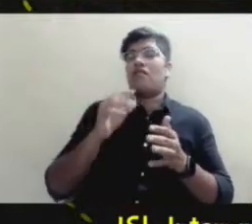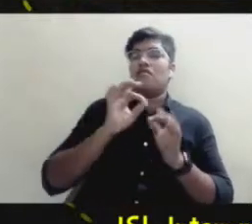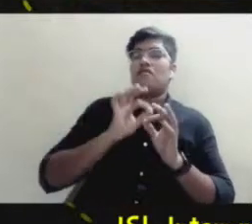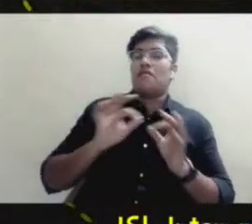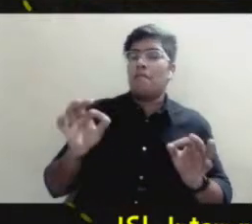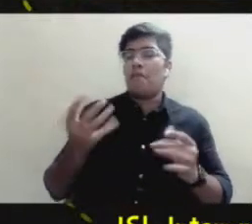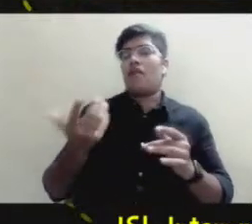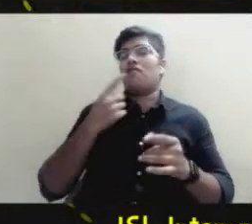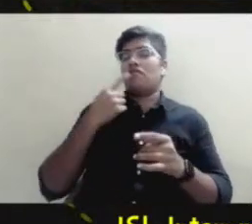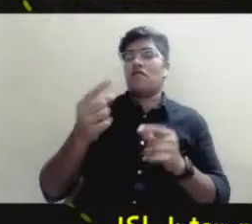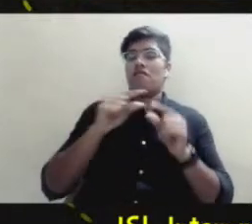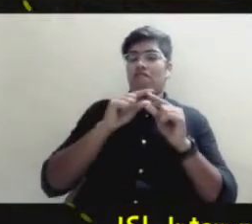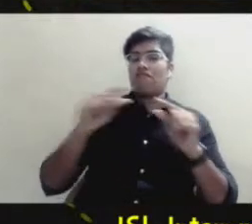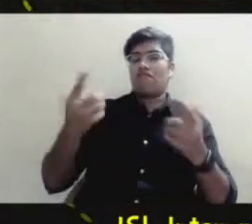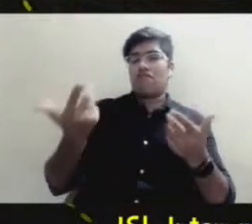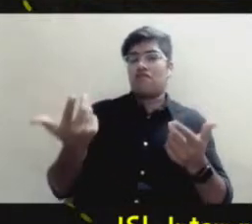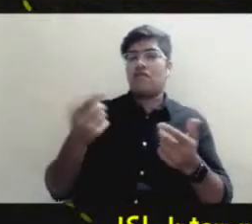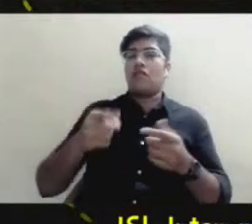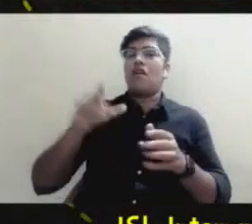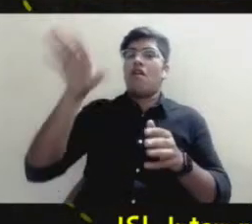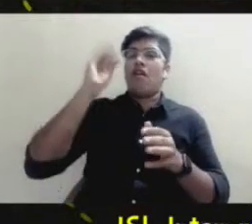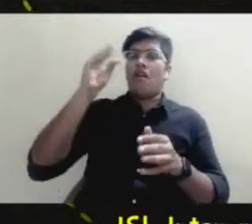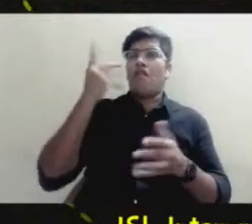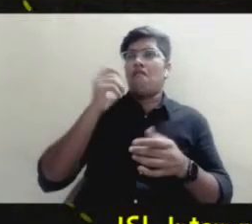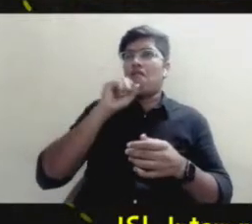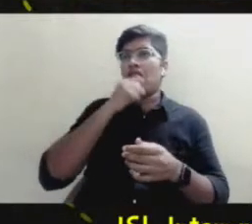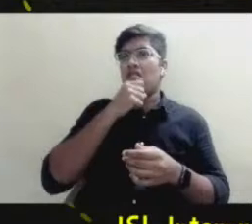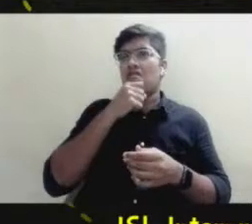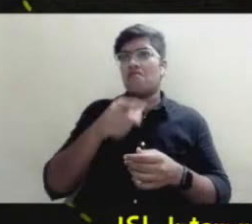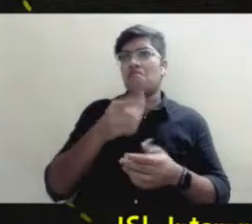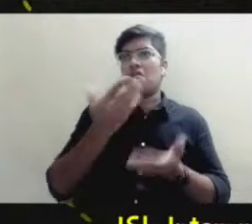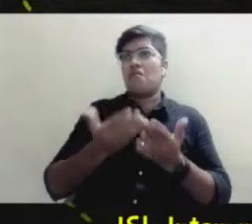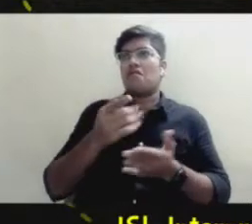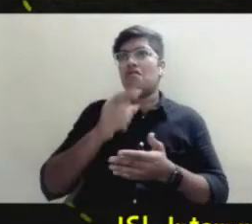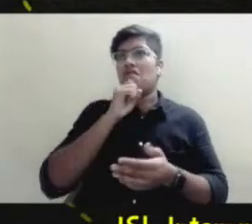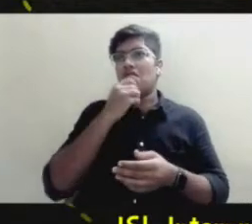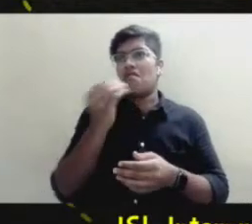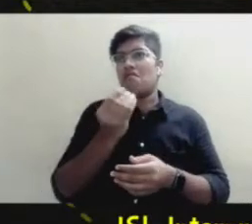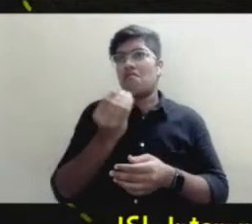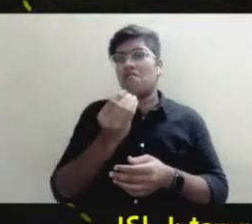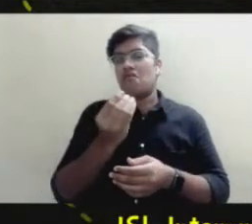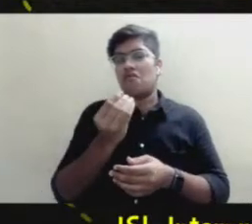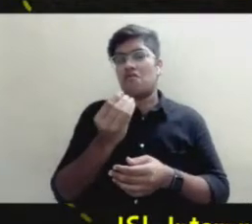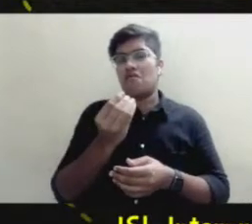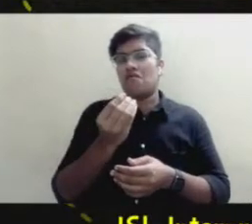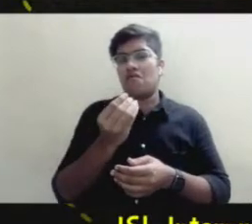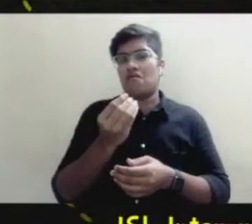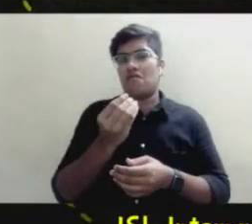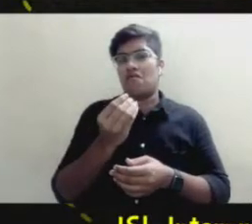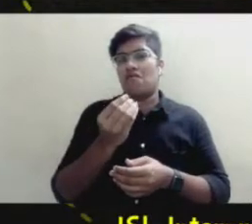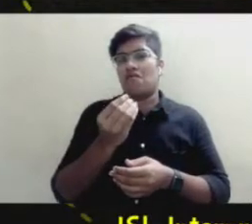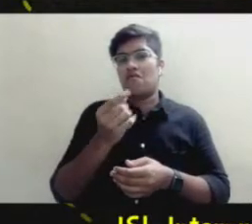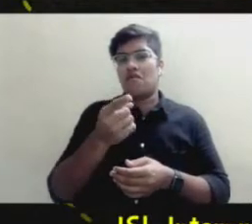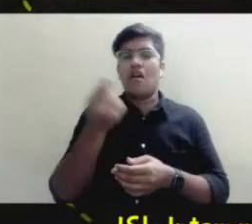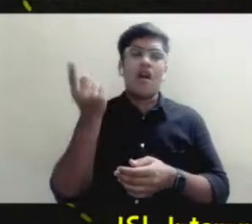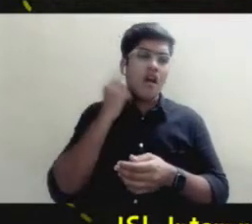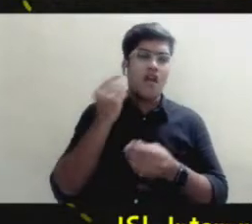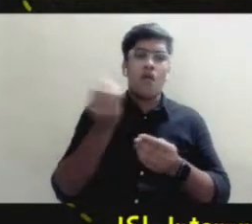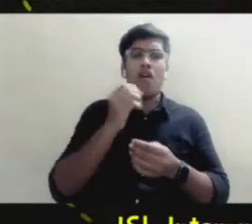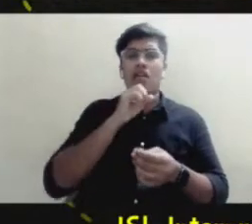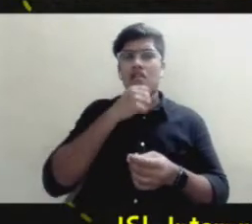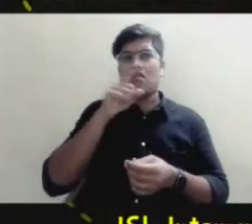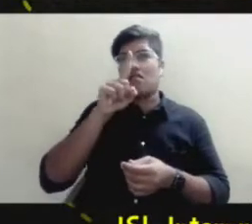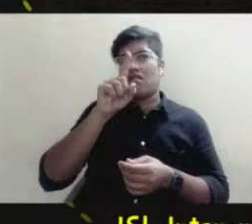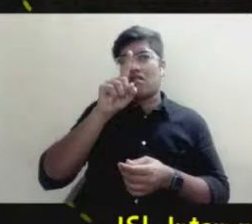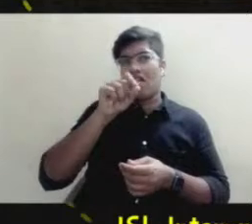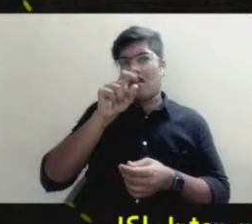literature, which all of us learn when we were like, I think I learned it when I was about I first heard it when I was about 9 or 10 or something like